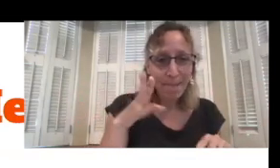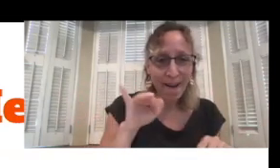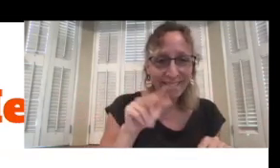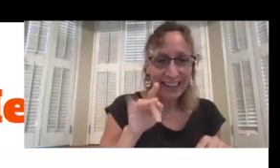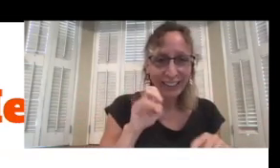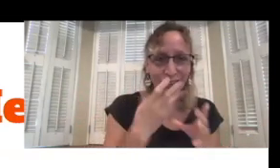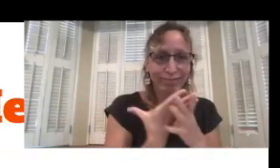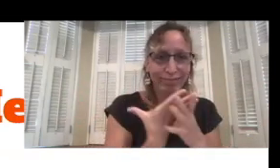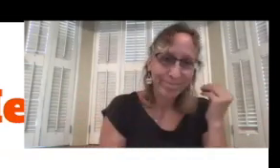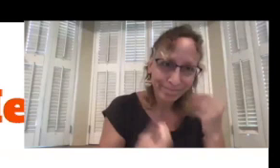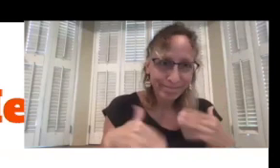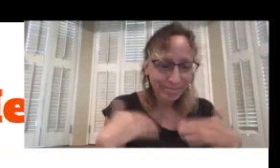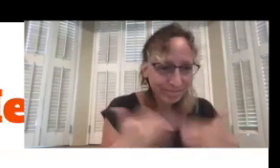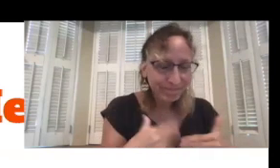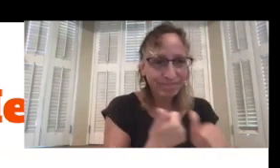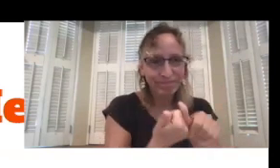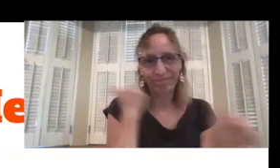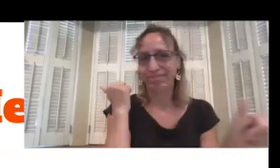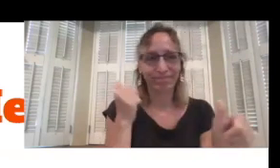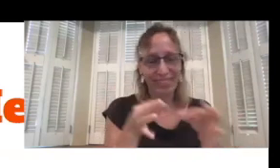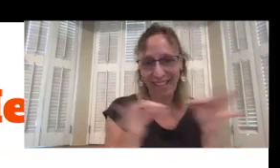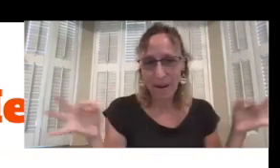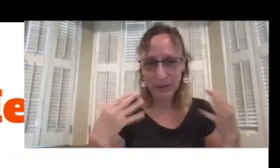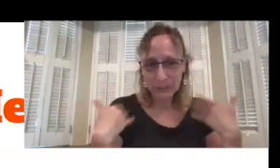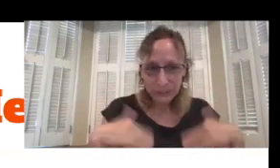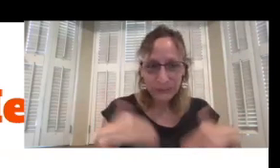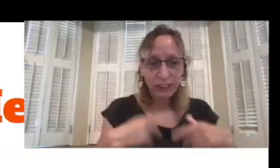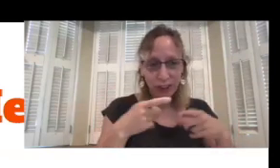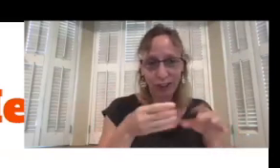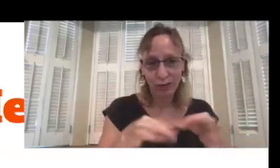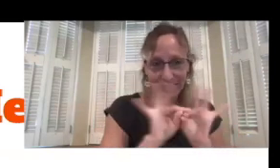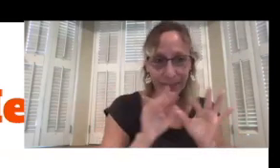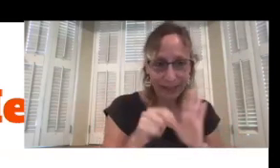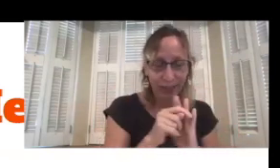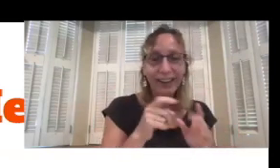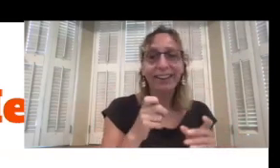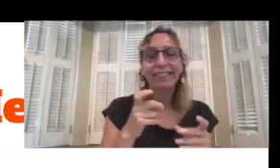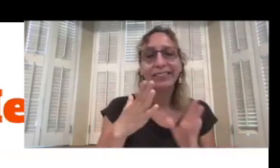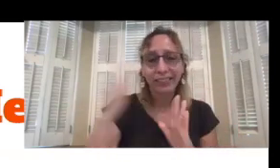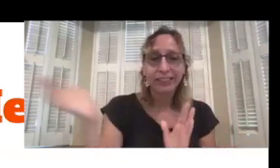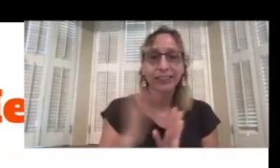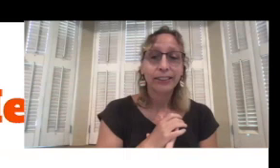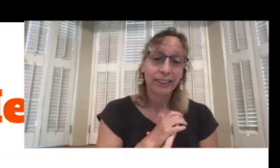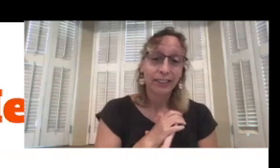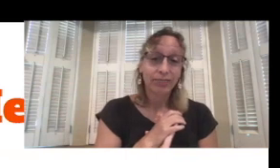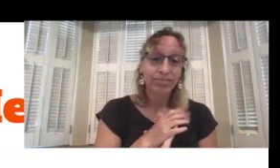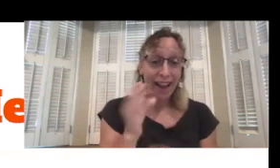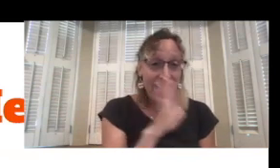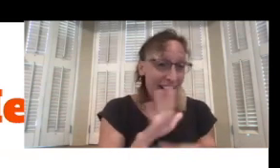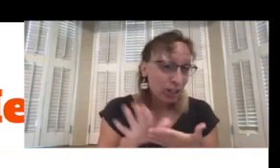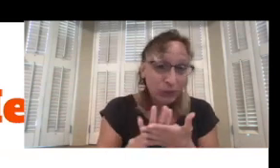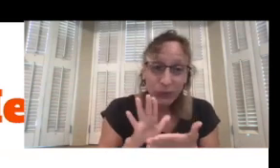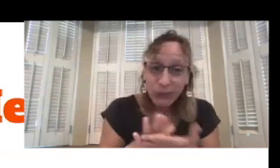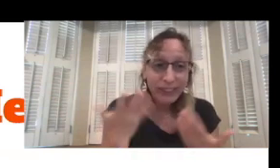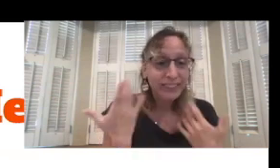which is what we call language deprivation, which has a huge impact on the child's language, especially during